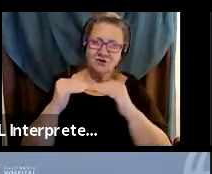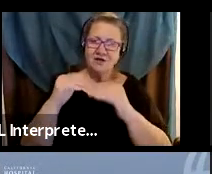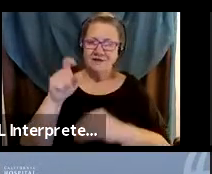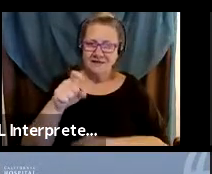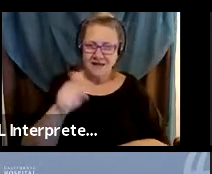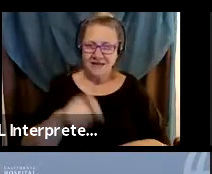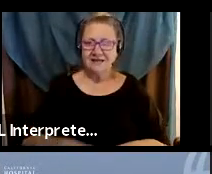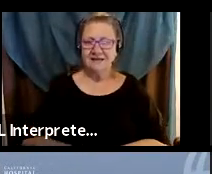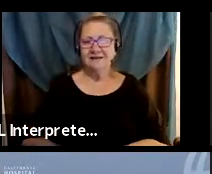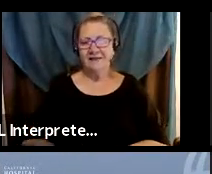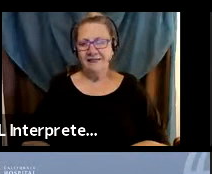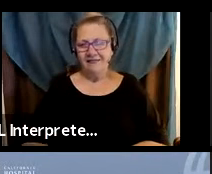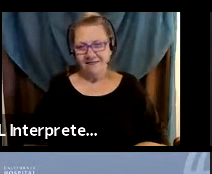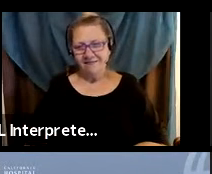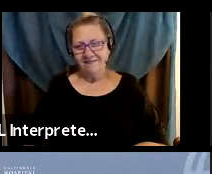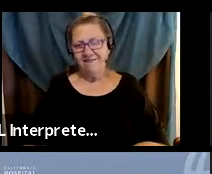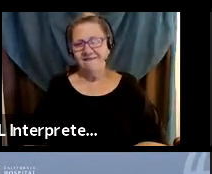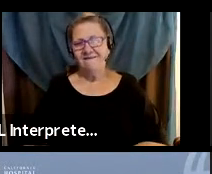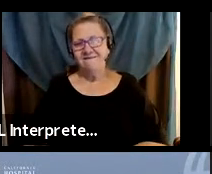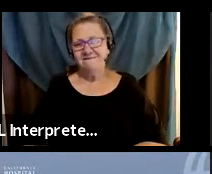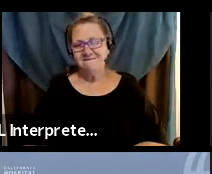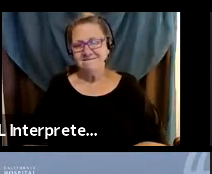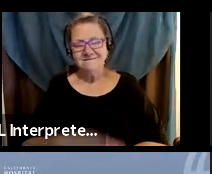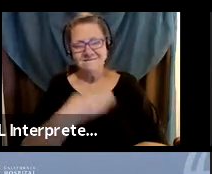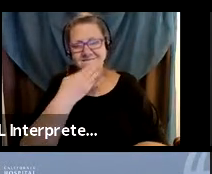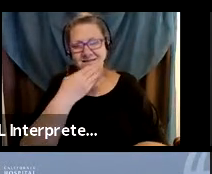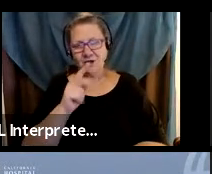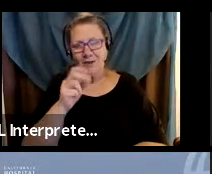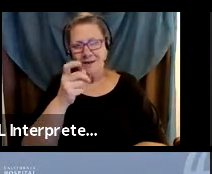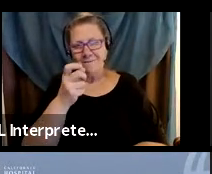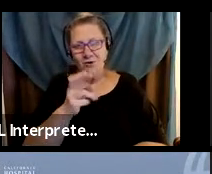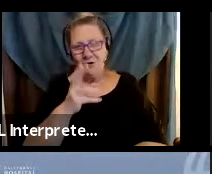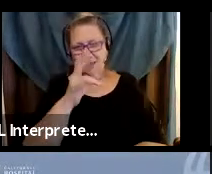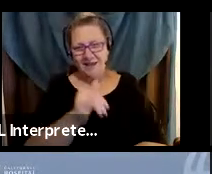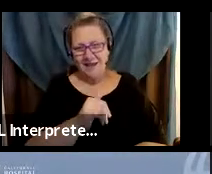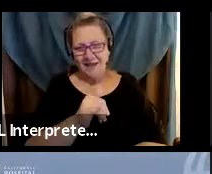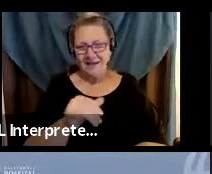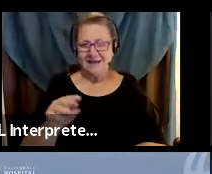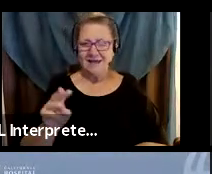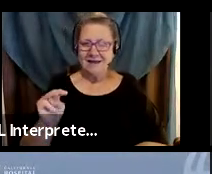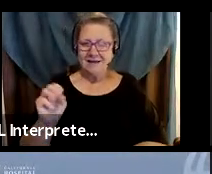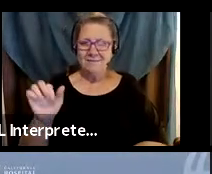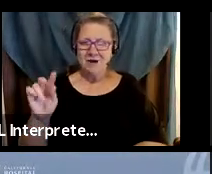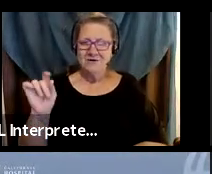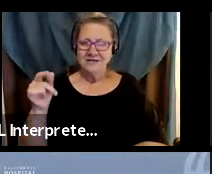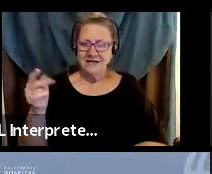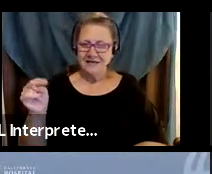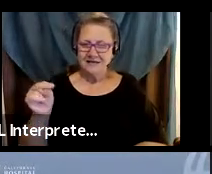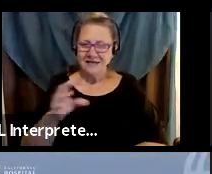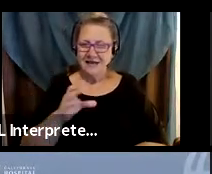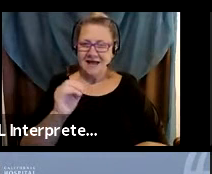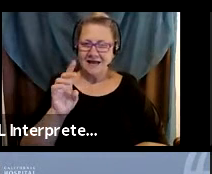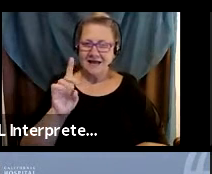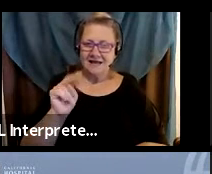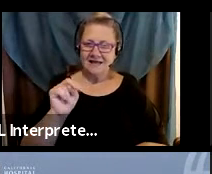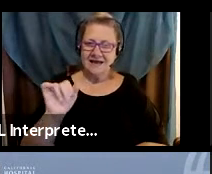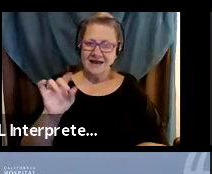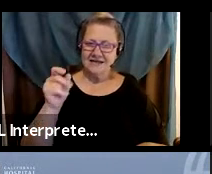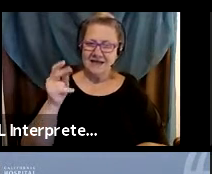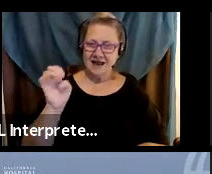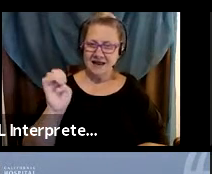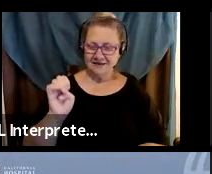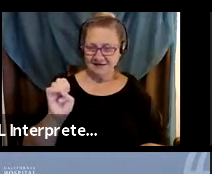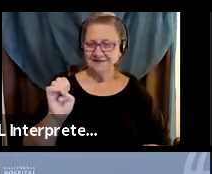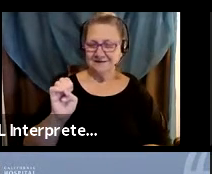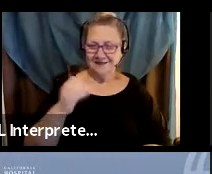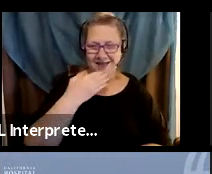Okay, thank you, Kimberly and Marta and Nadine for that. And let's hear from the rest of the group. Denny, maybe we can start